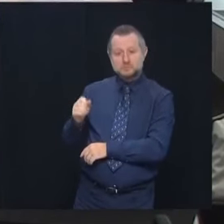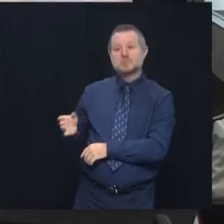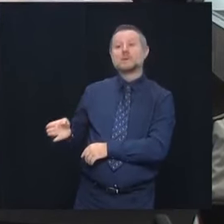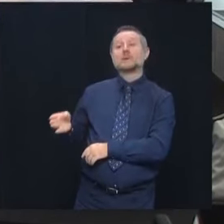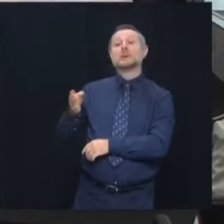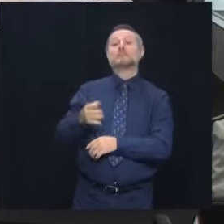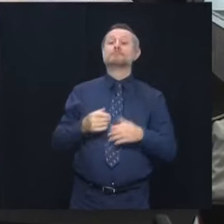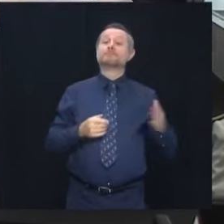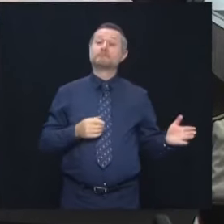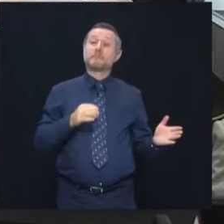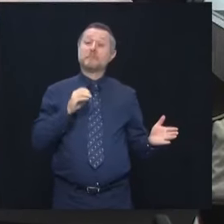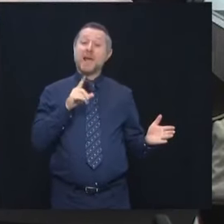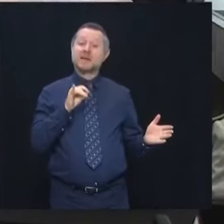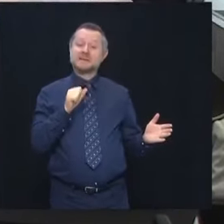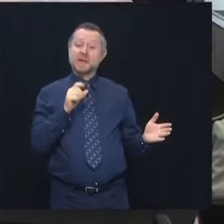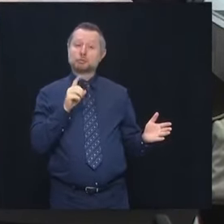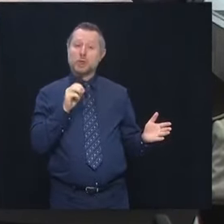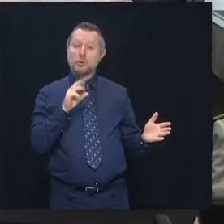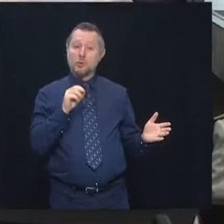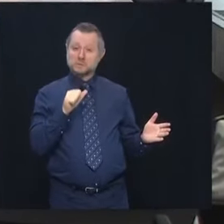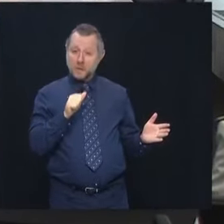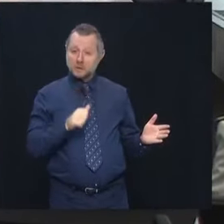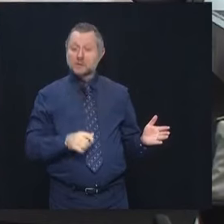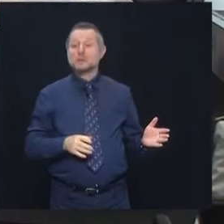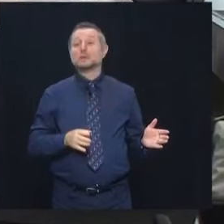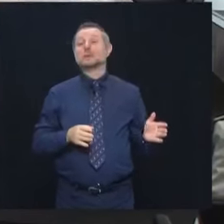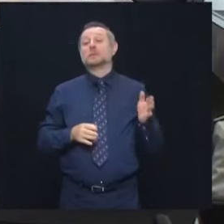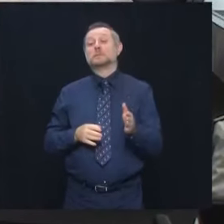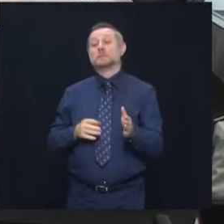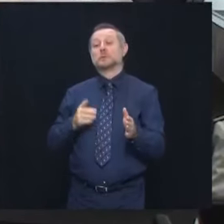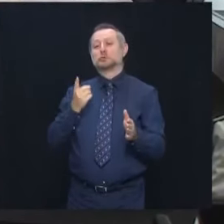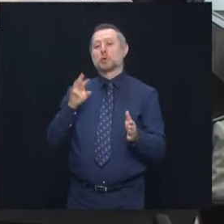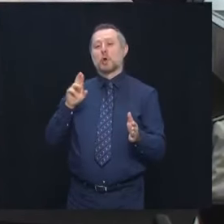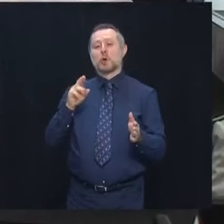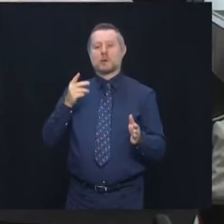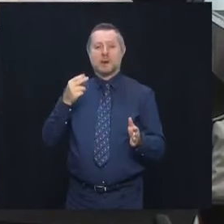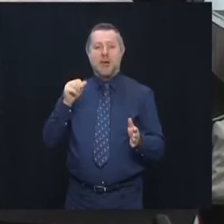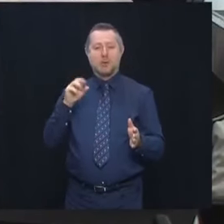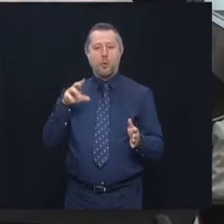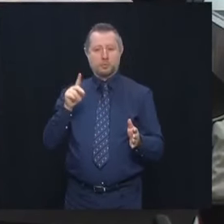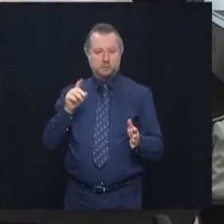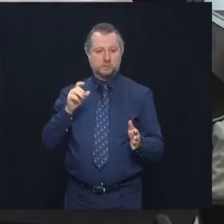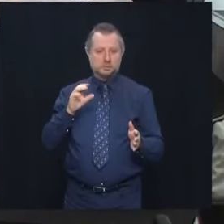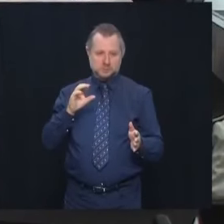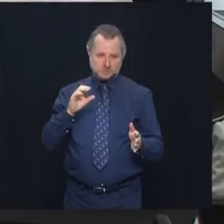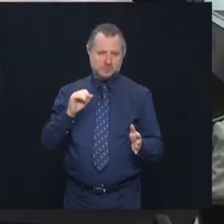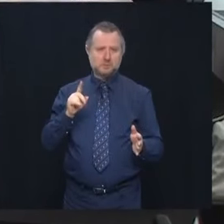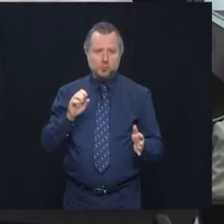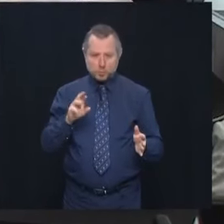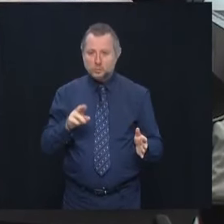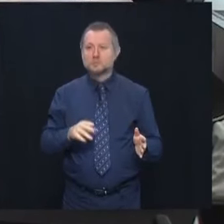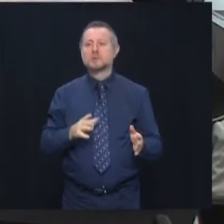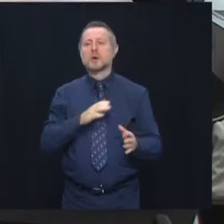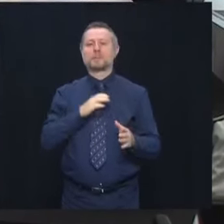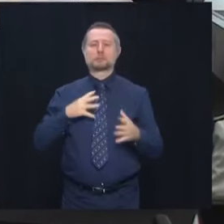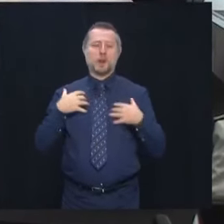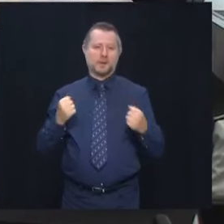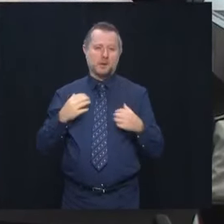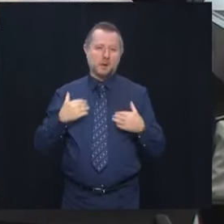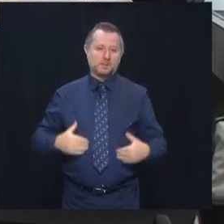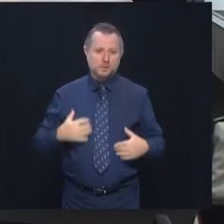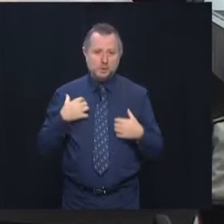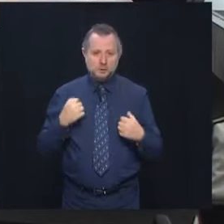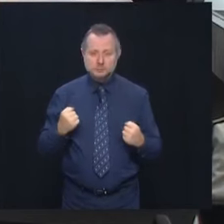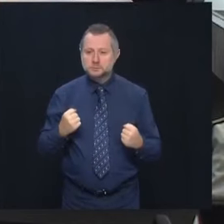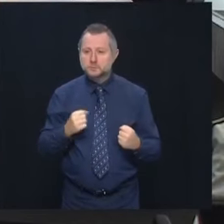Melissa DeRosa, Secretary of the Governor. To my left, Dr. Howard Zucker, Health Commissioner Extraordinaire. To his